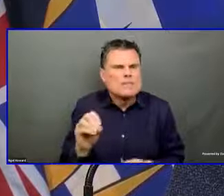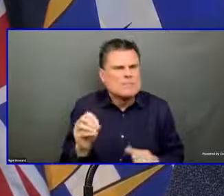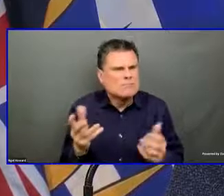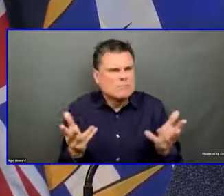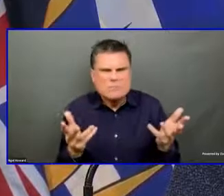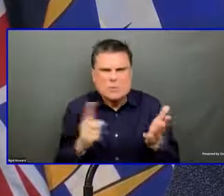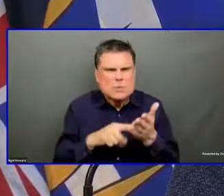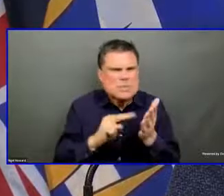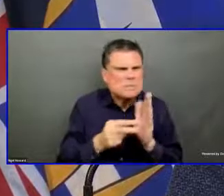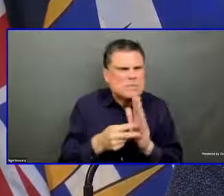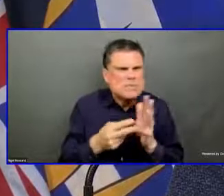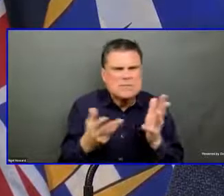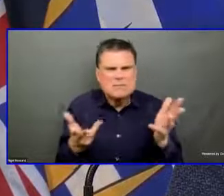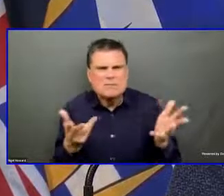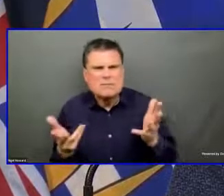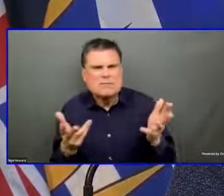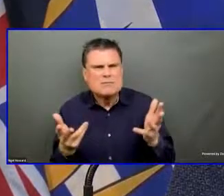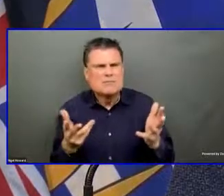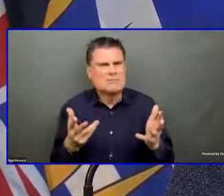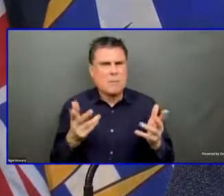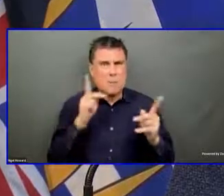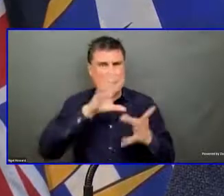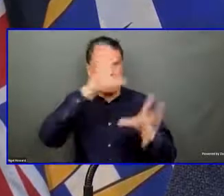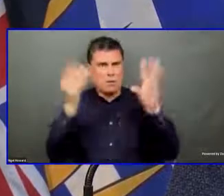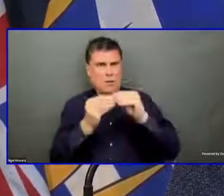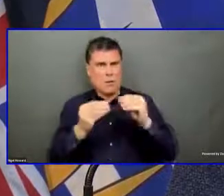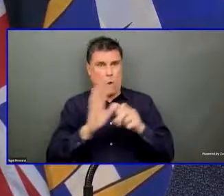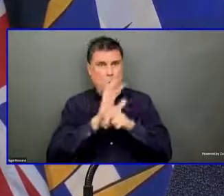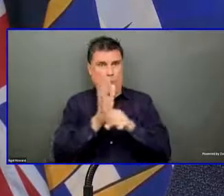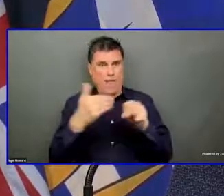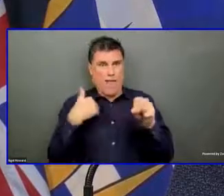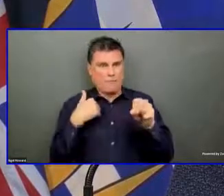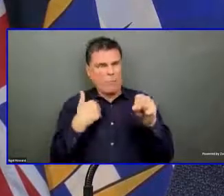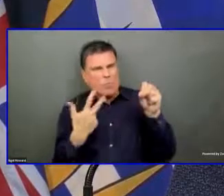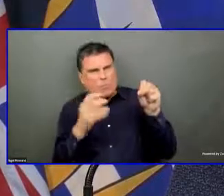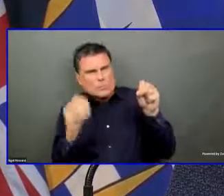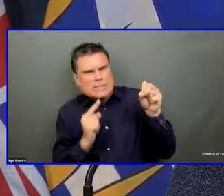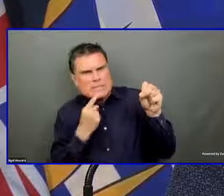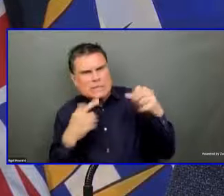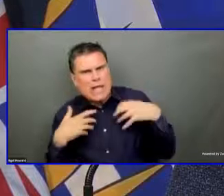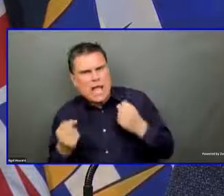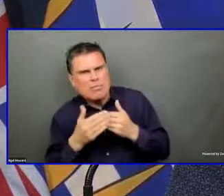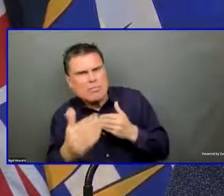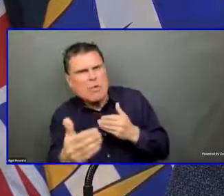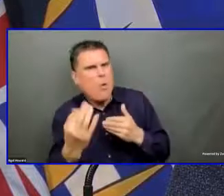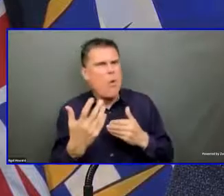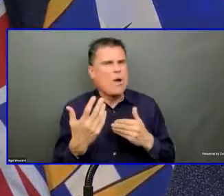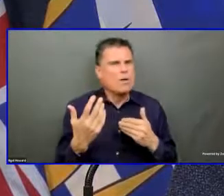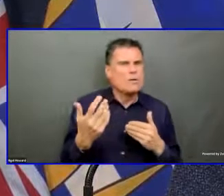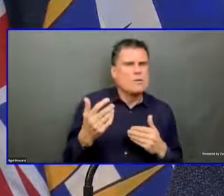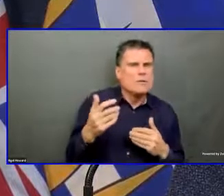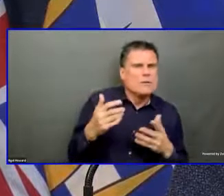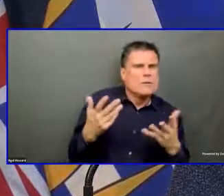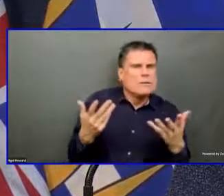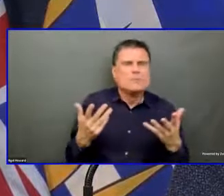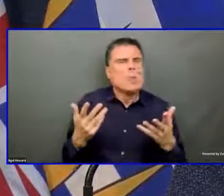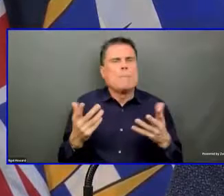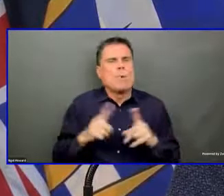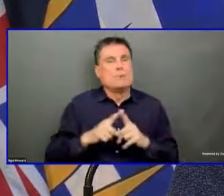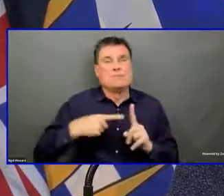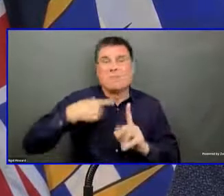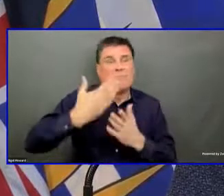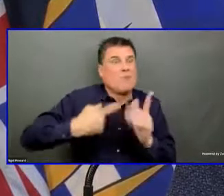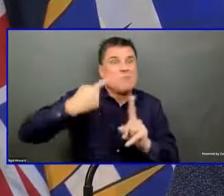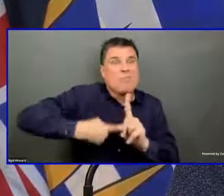generally mention how many people are considered recovered. The health minister has suggested that you're also providing information on